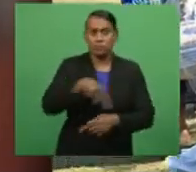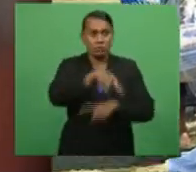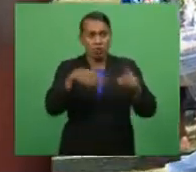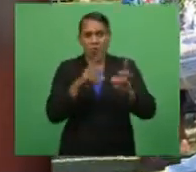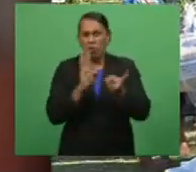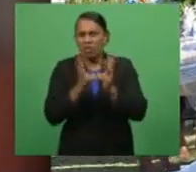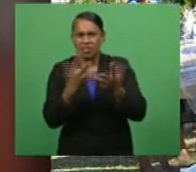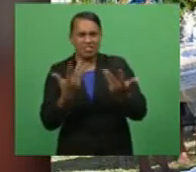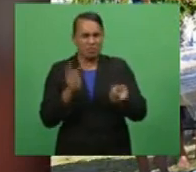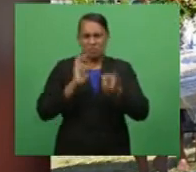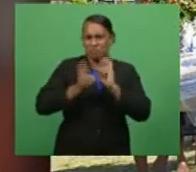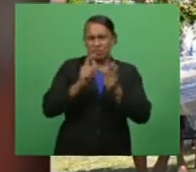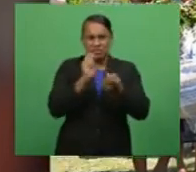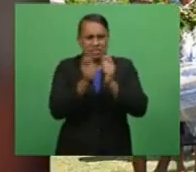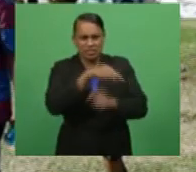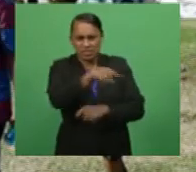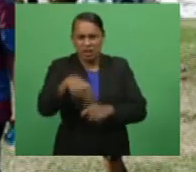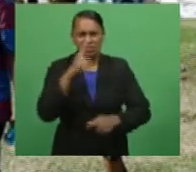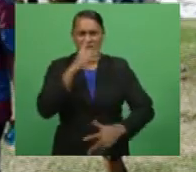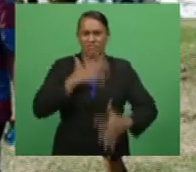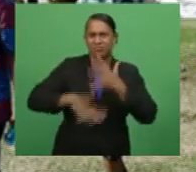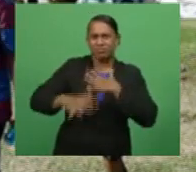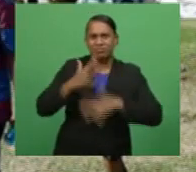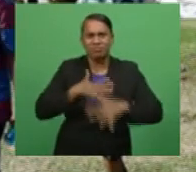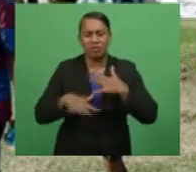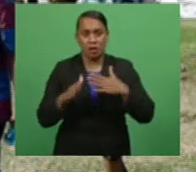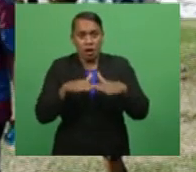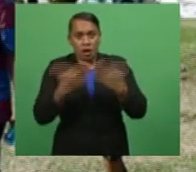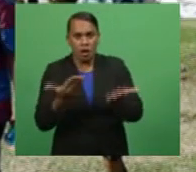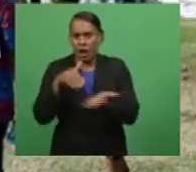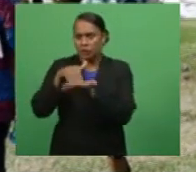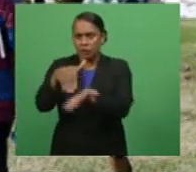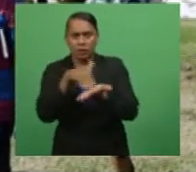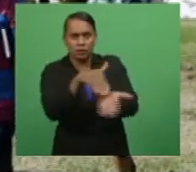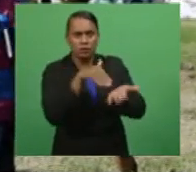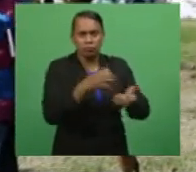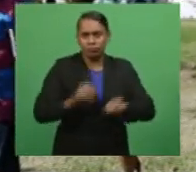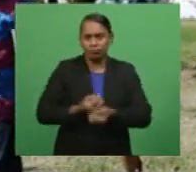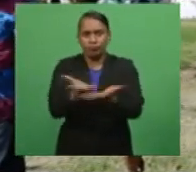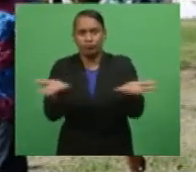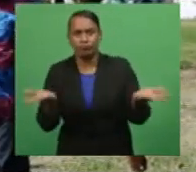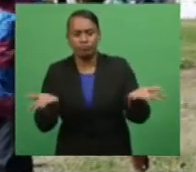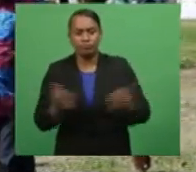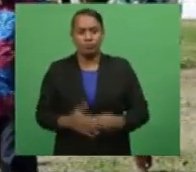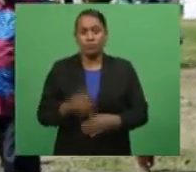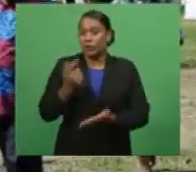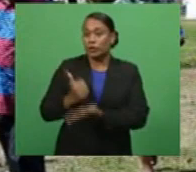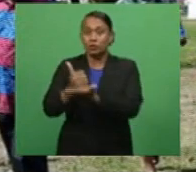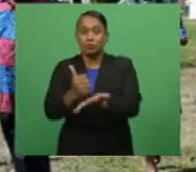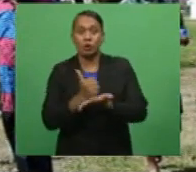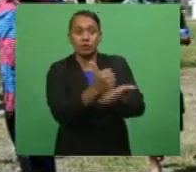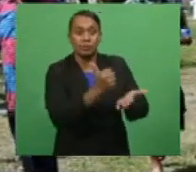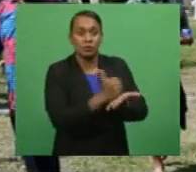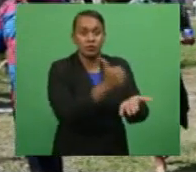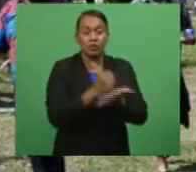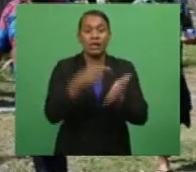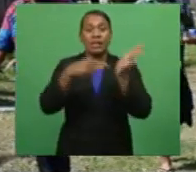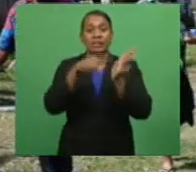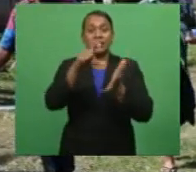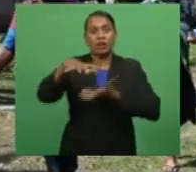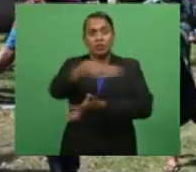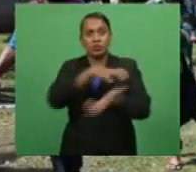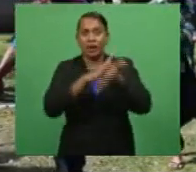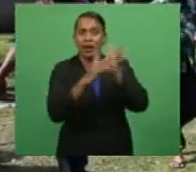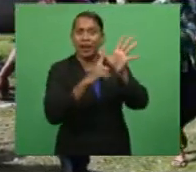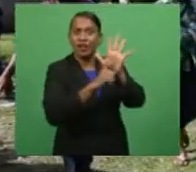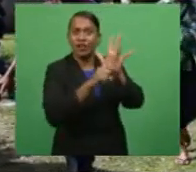is helping deliver relief supplies to those on the front lines of Tropical Cyclone Harrell's recent devastation, says during his visit to